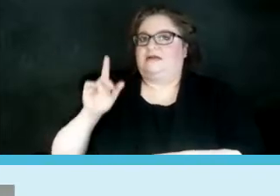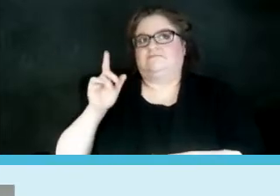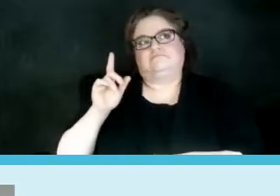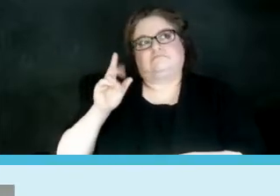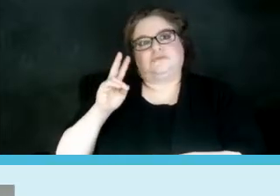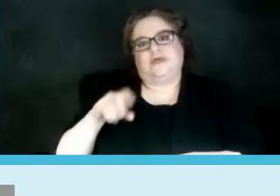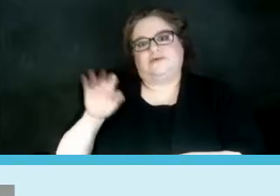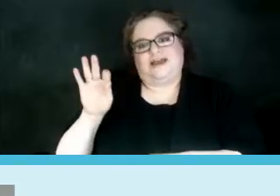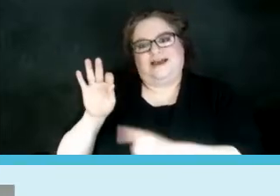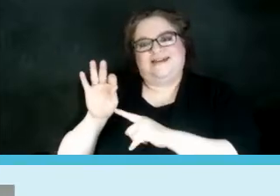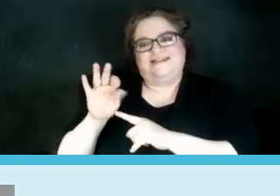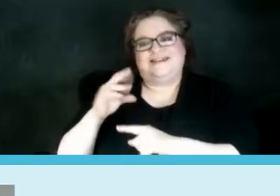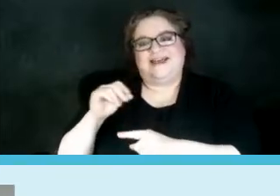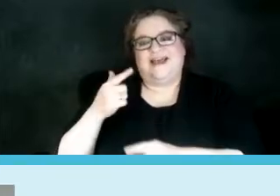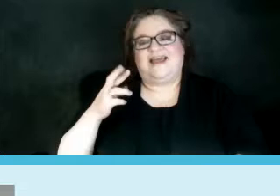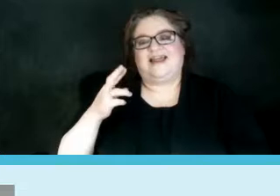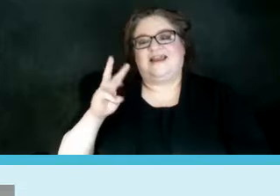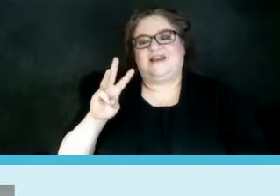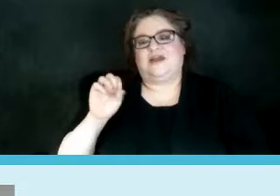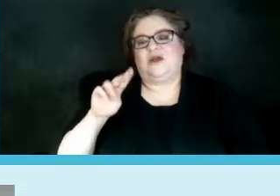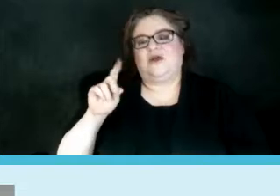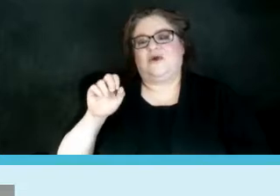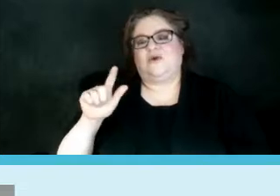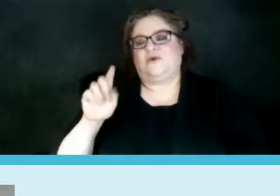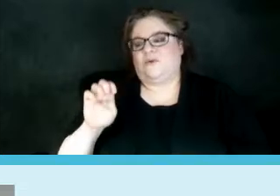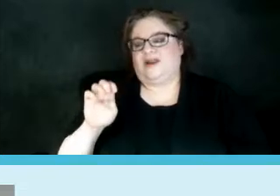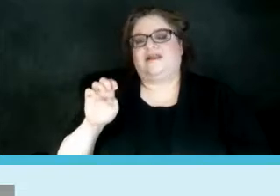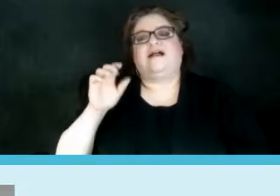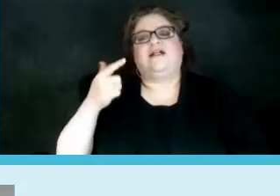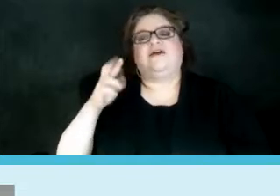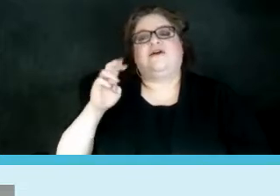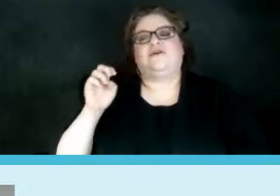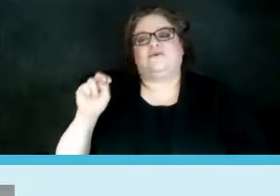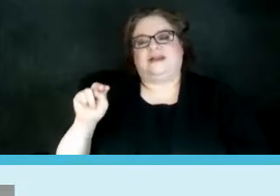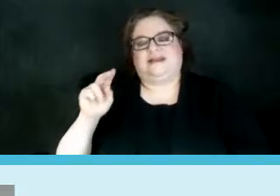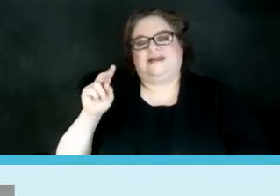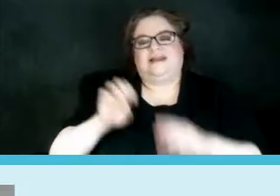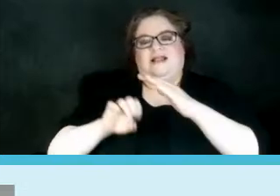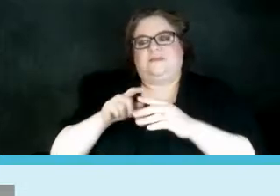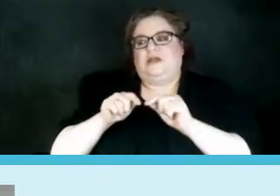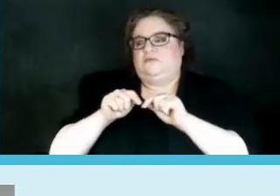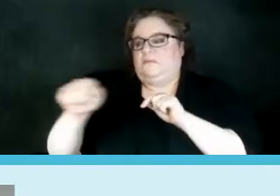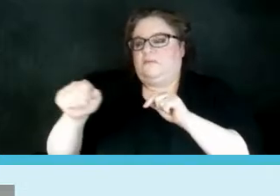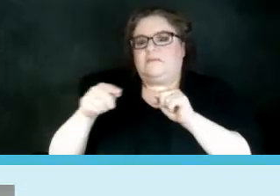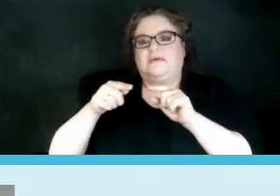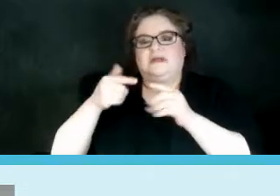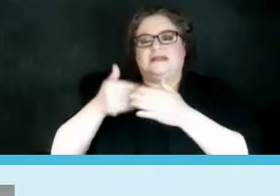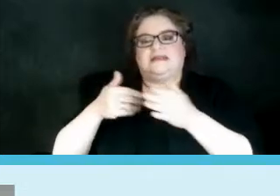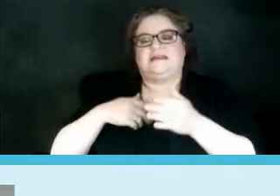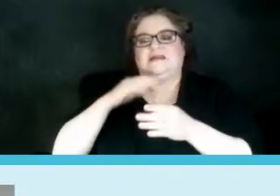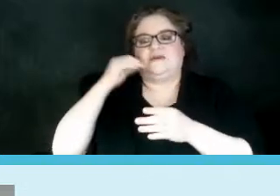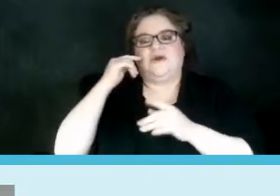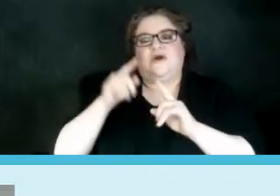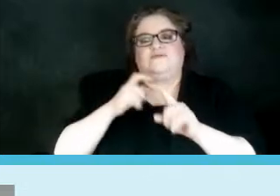2009. And Wendell Green Elementary is right down the street from the home that my wife and I